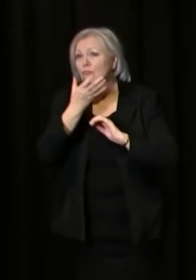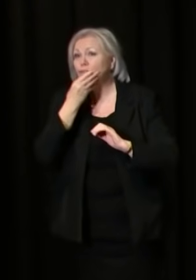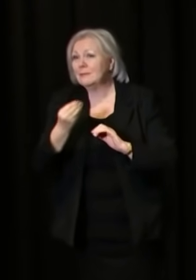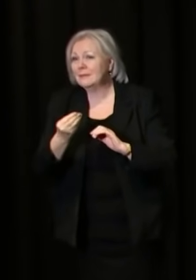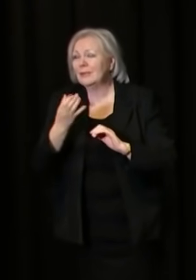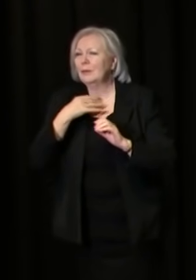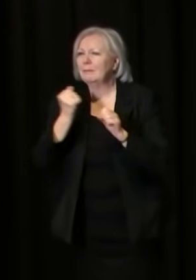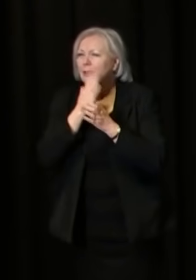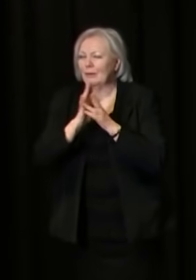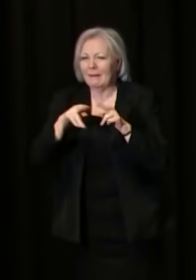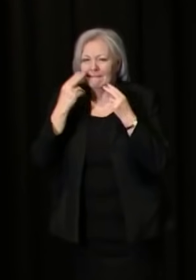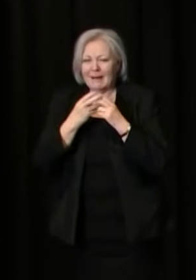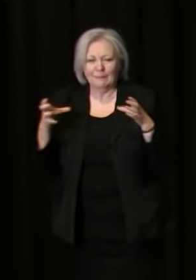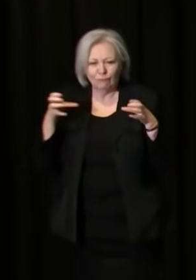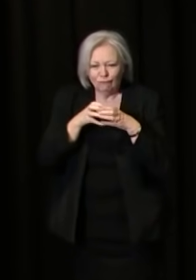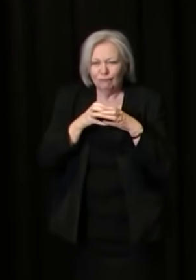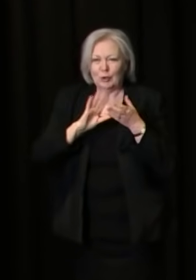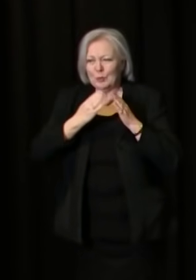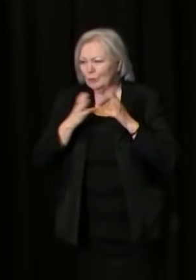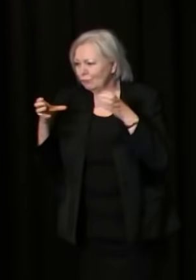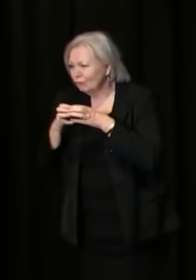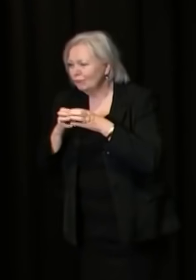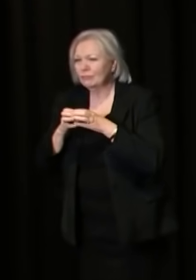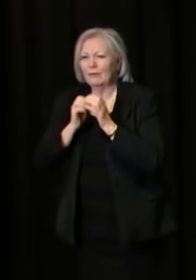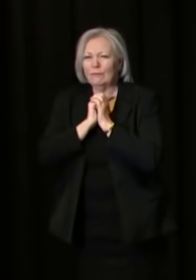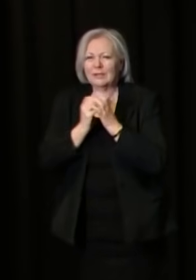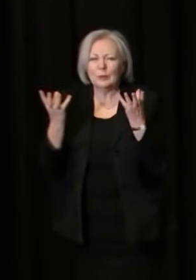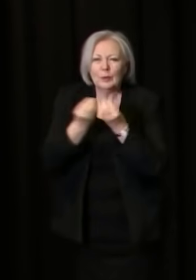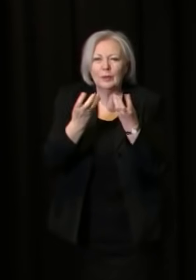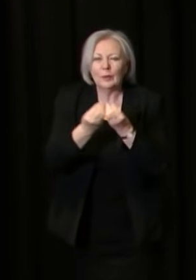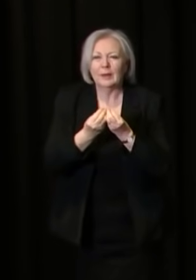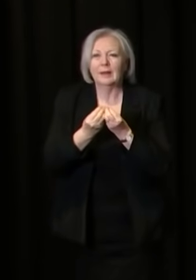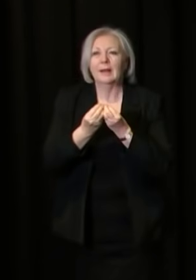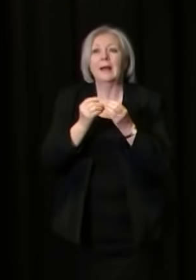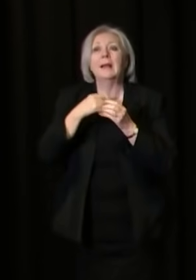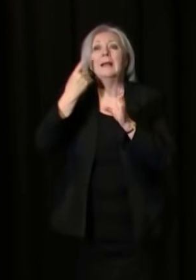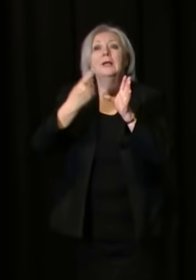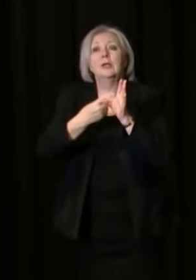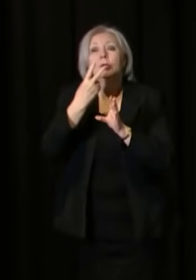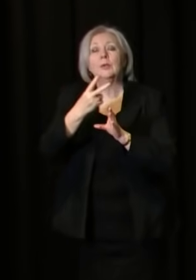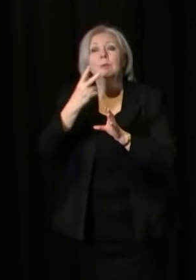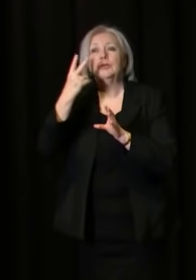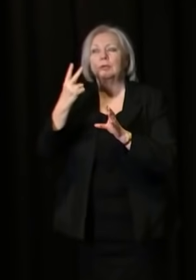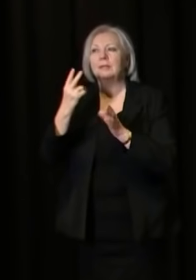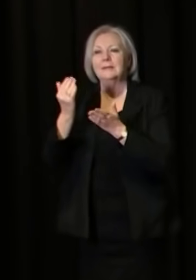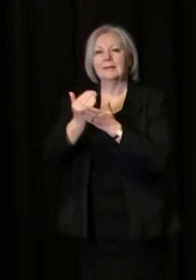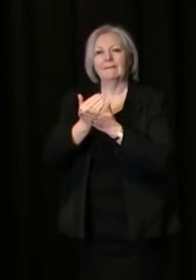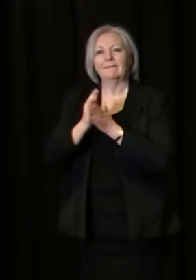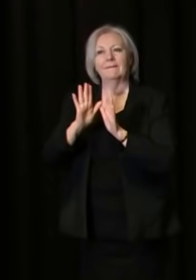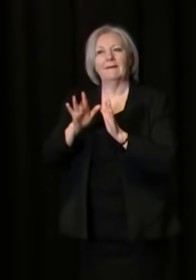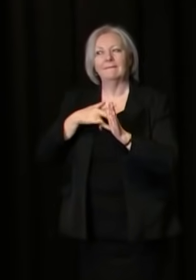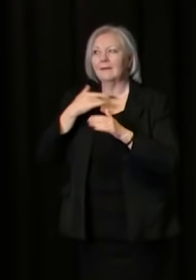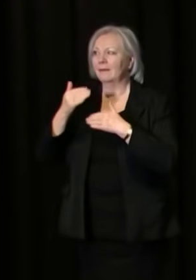together as families and communities and move into 2022 in the safest possible way and come back to the kind